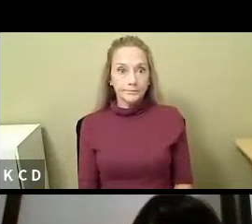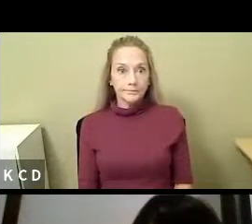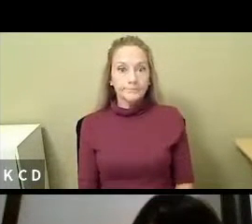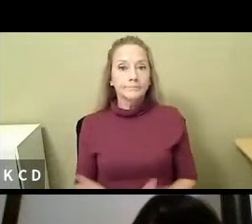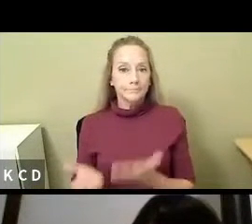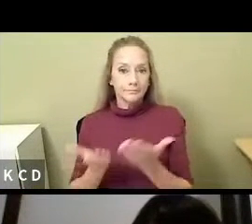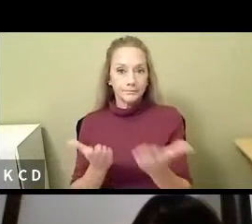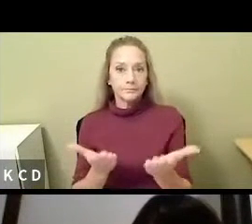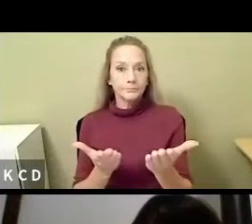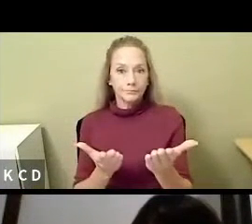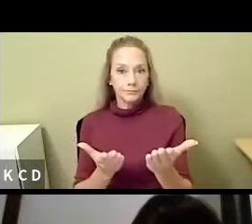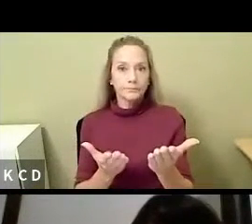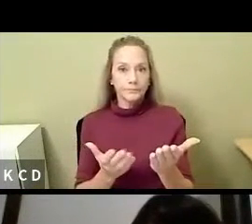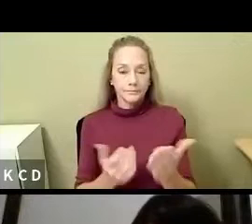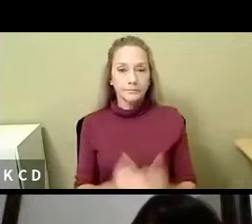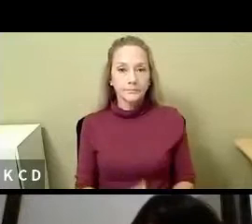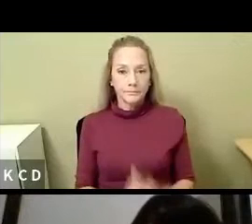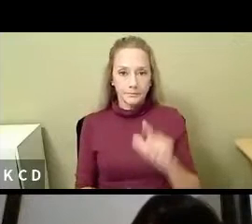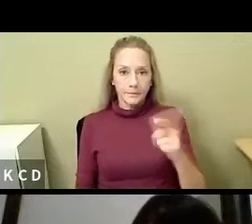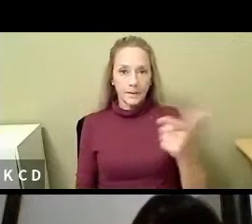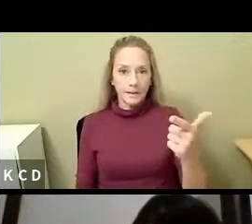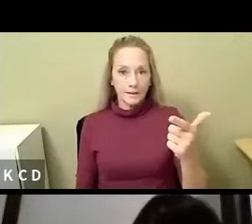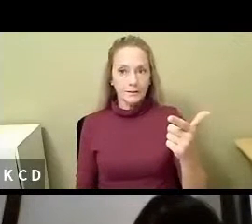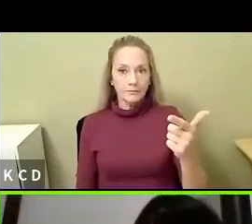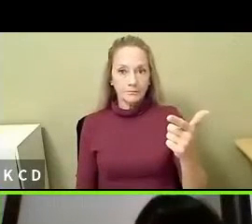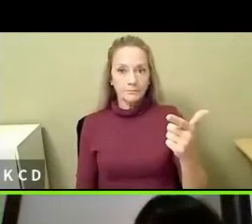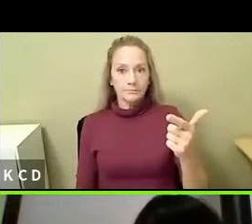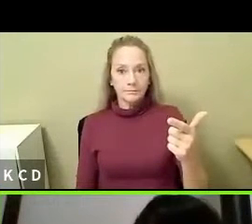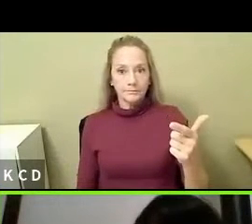So moved. Second.